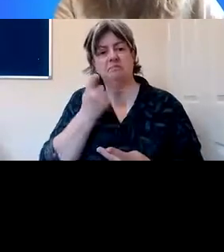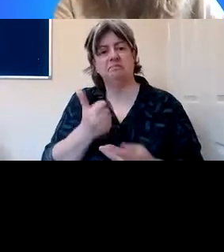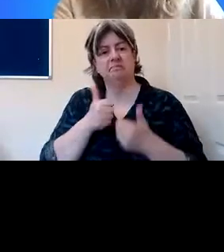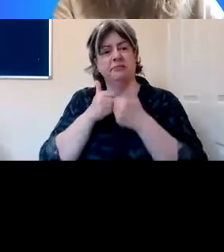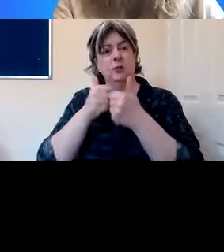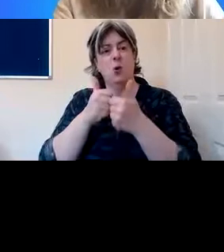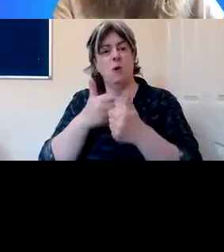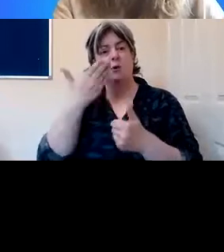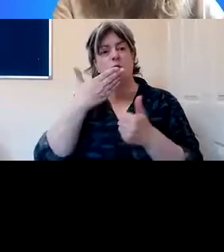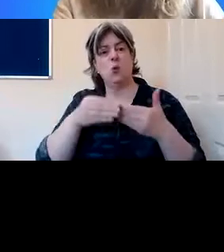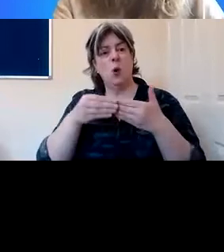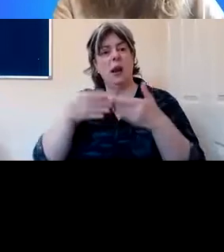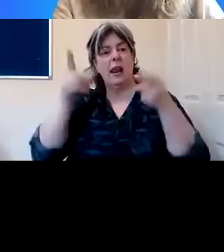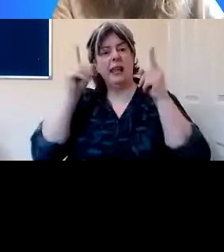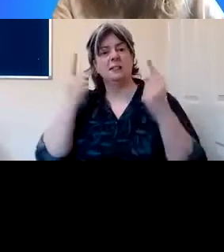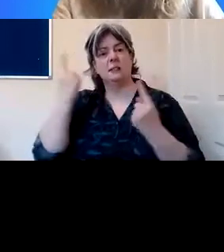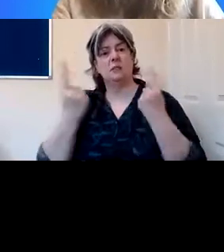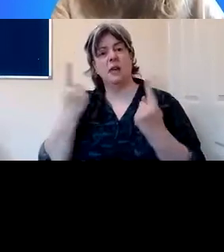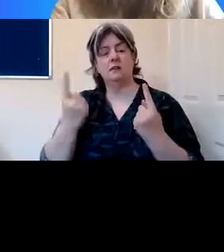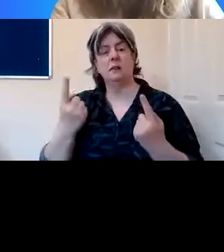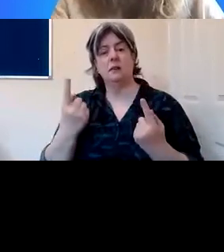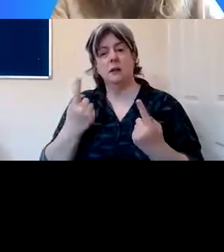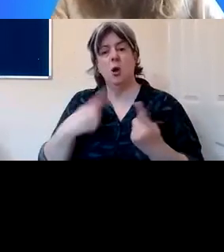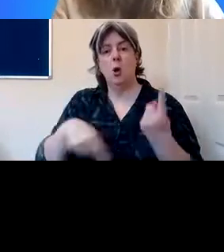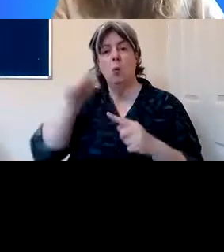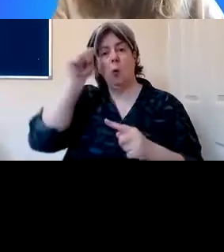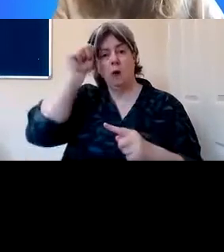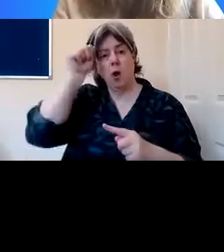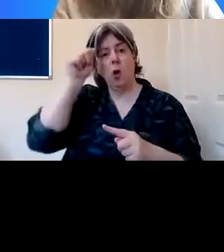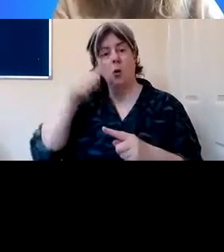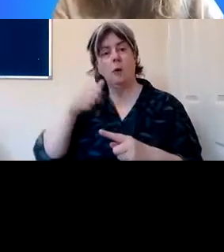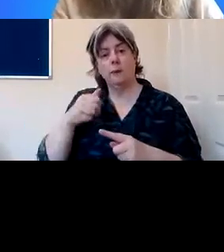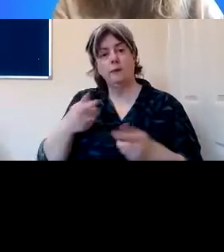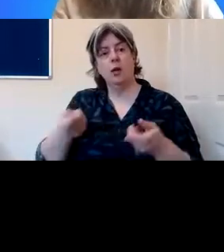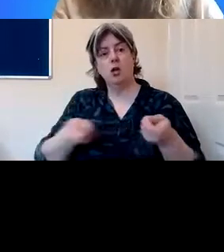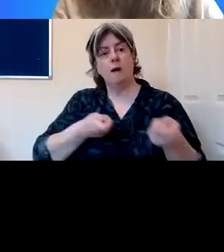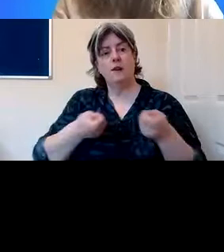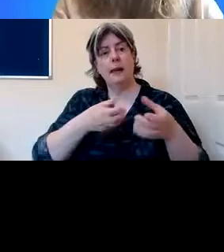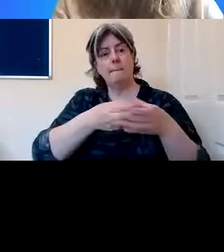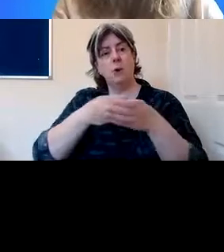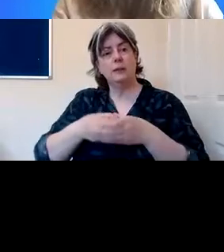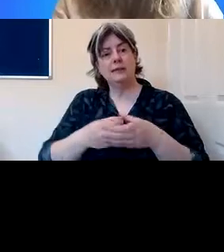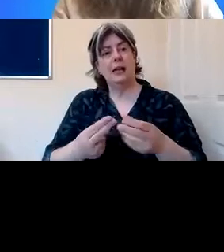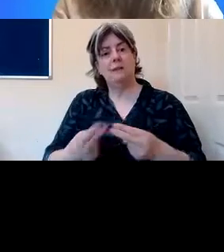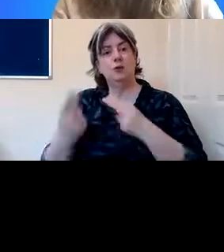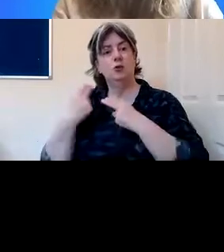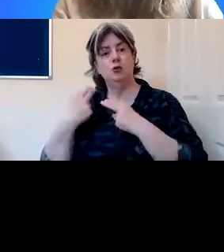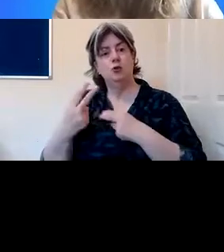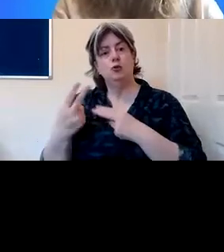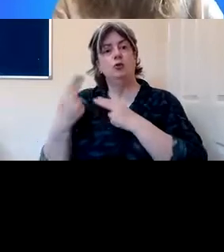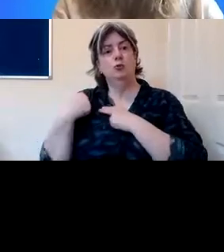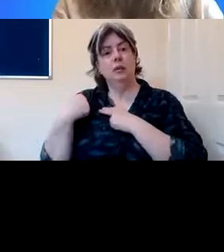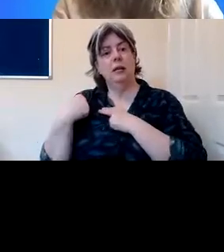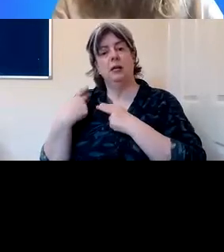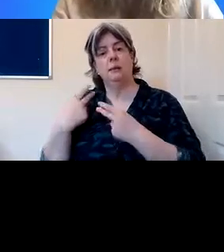for school leaders themselves. So we know that governing bodies have the responsibility, have a duty towards school leaders, but